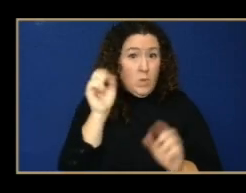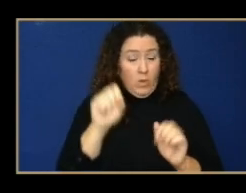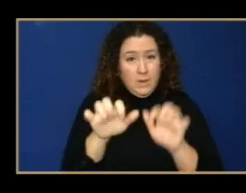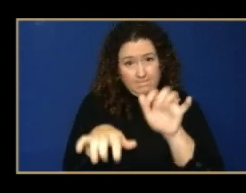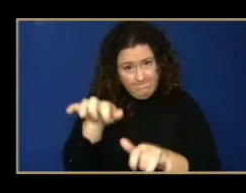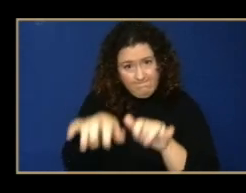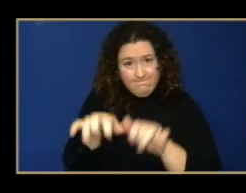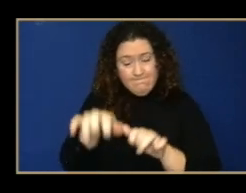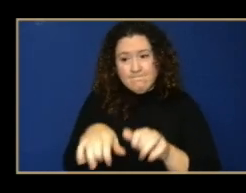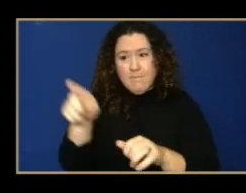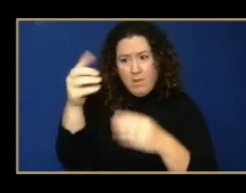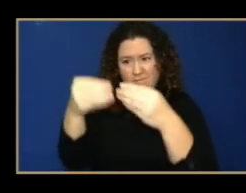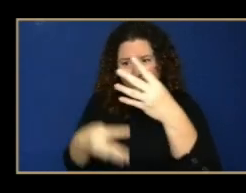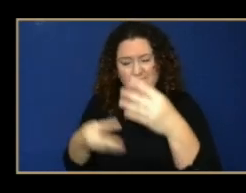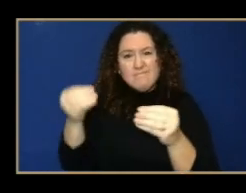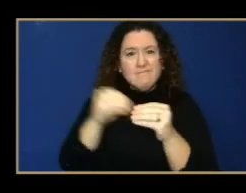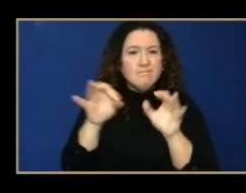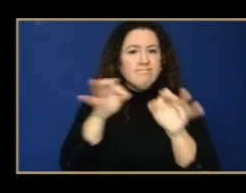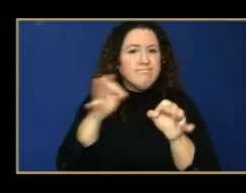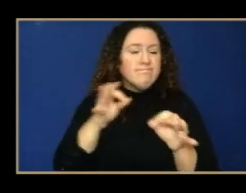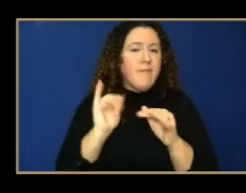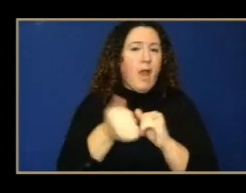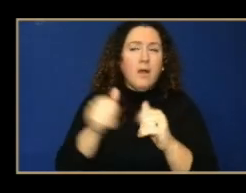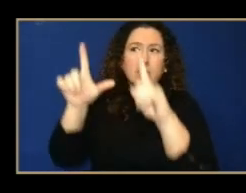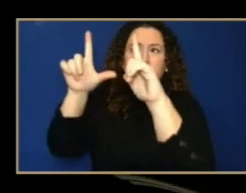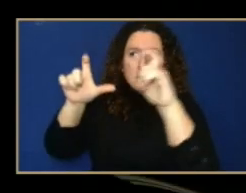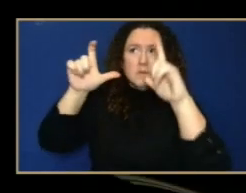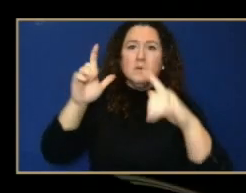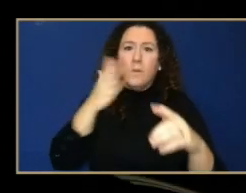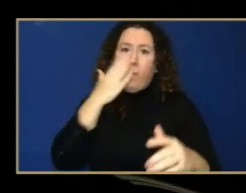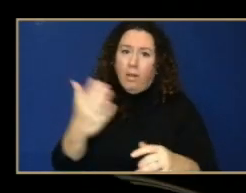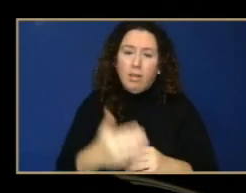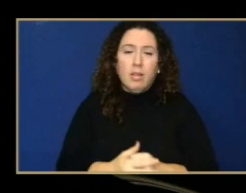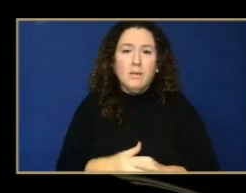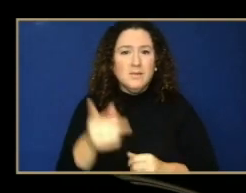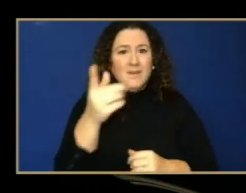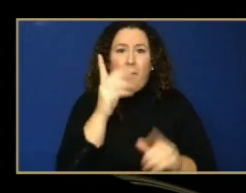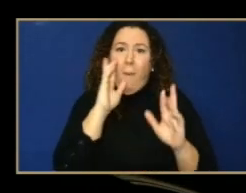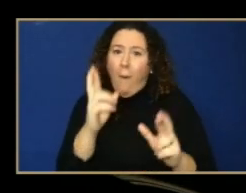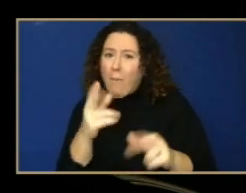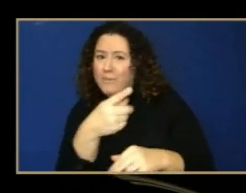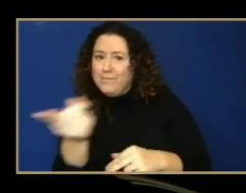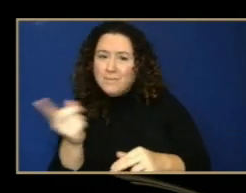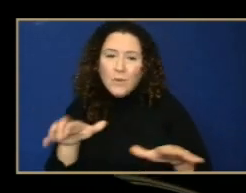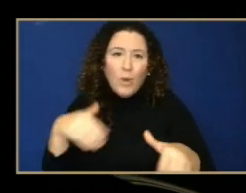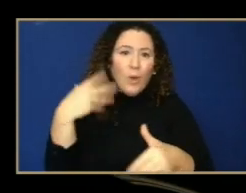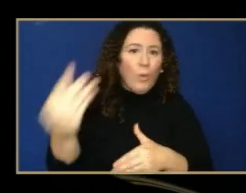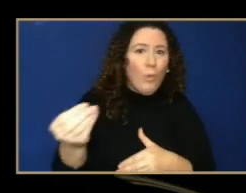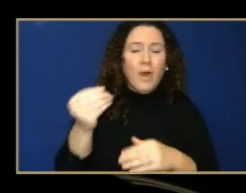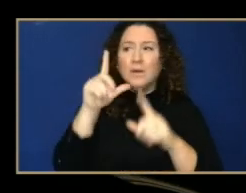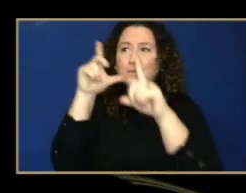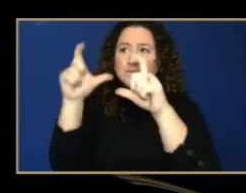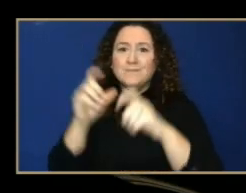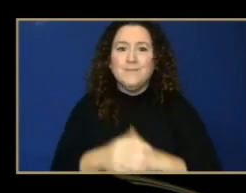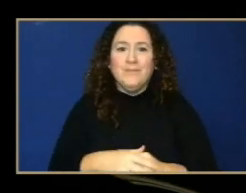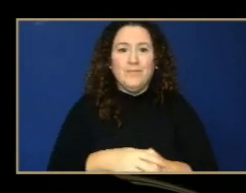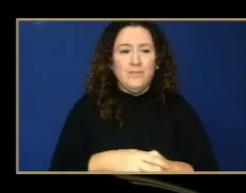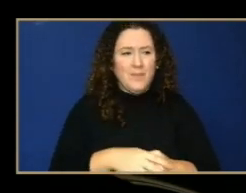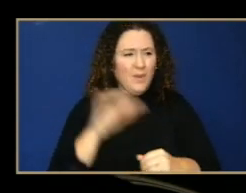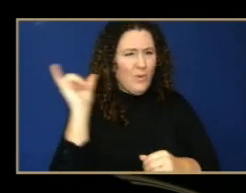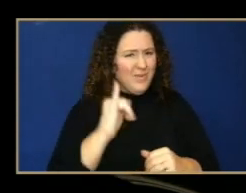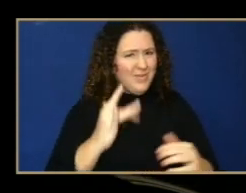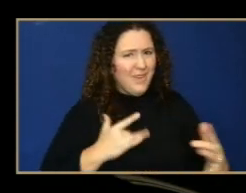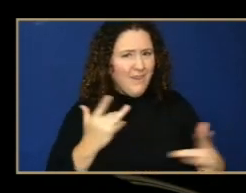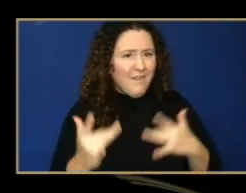in their context around them. Wow, that is awesome. I am so excited to go out there and capture it for myself. And I know so